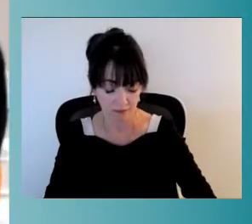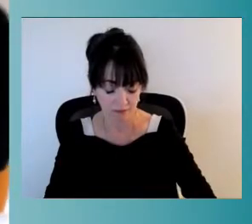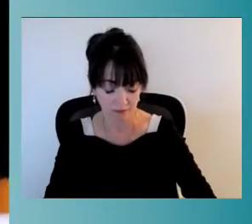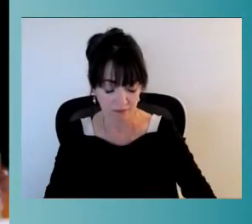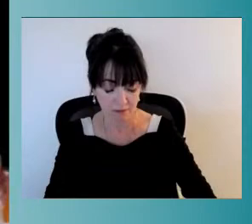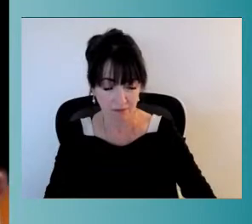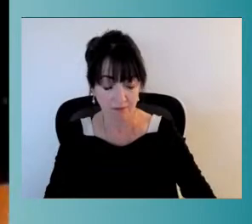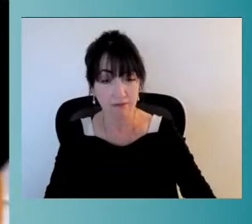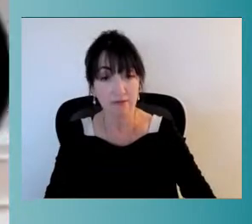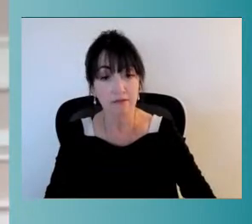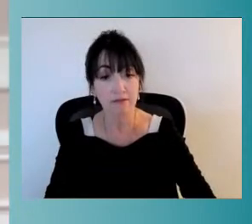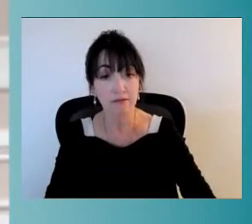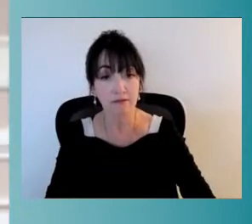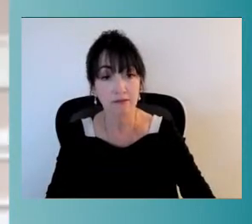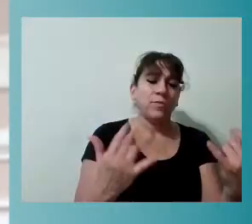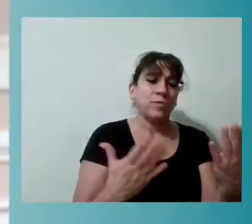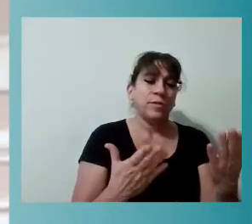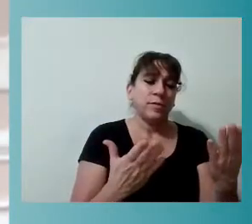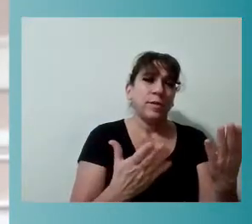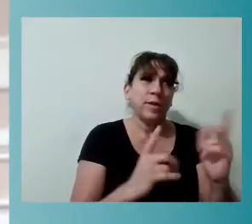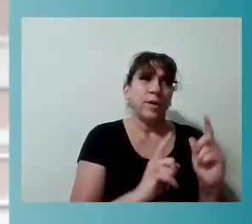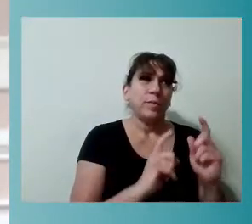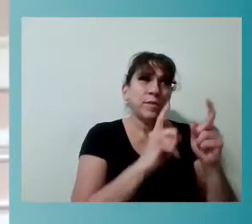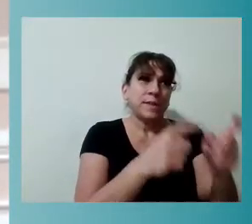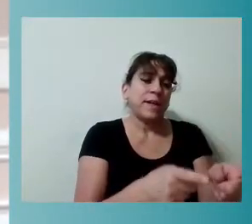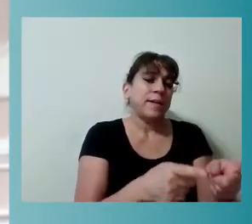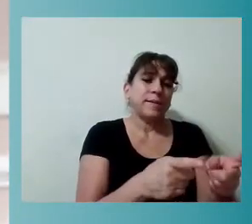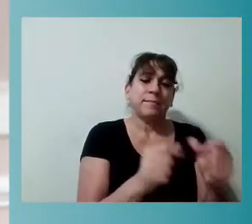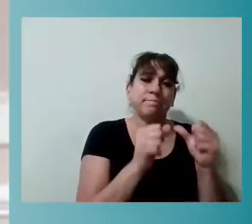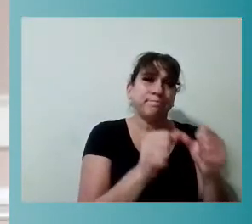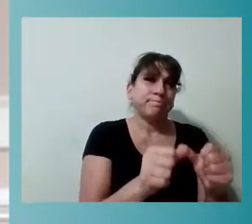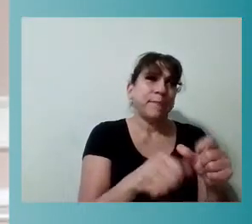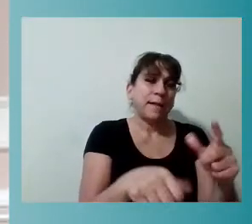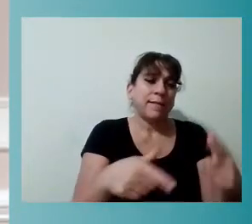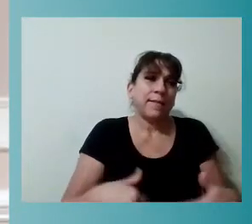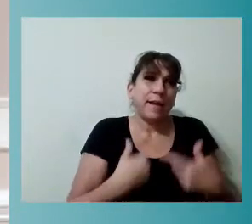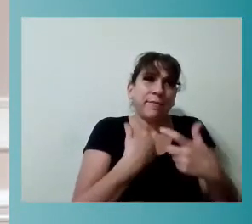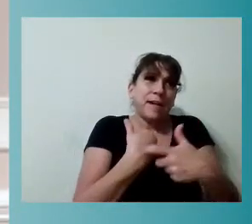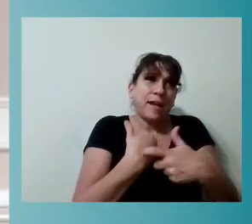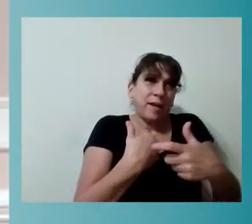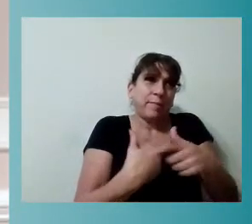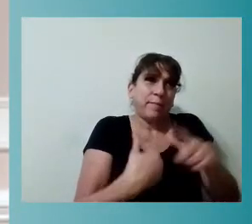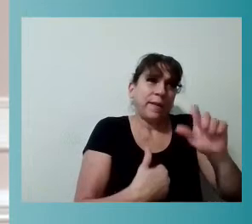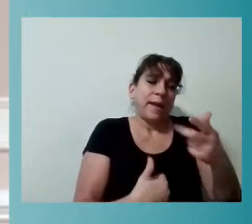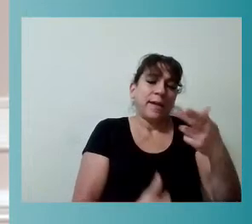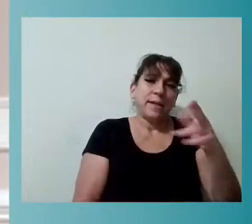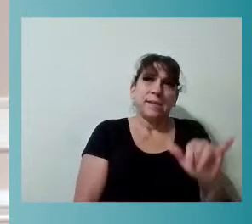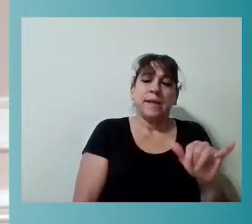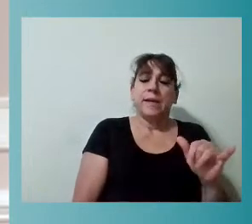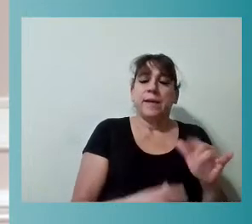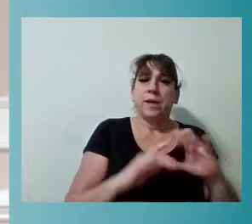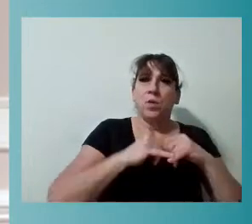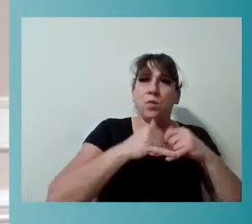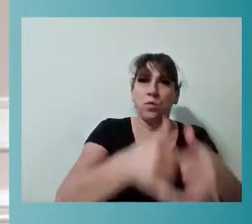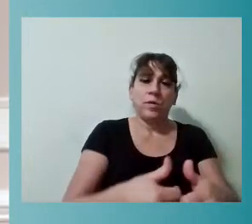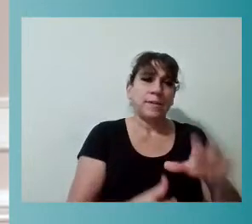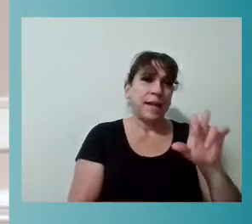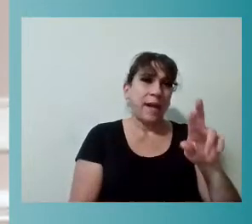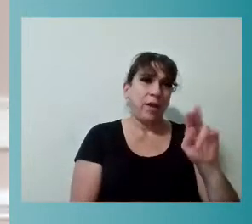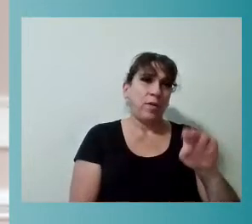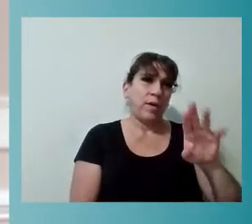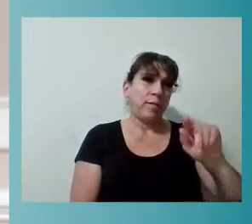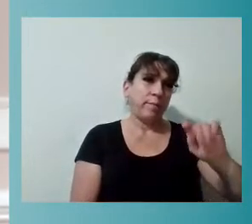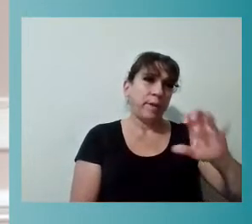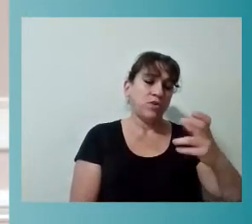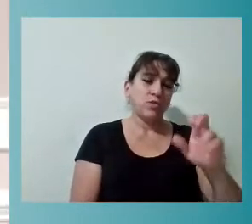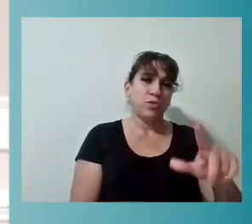And now, to present this inaugural Lifetime Legacy Award is Erin Mitchell, joined by TMD Board President Dr.